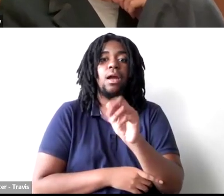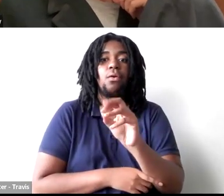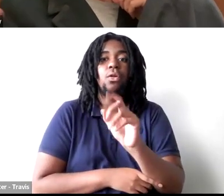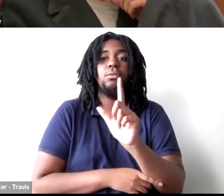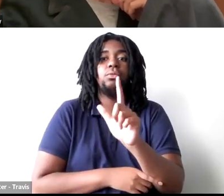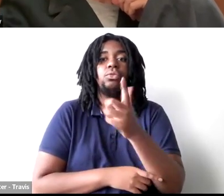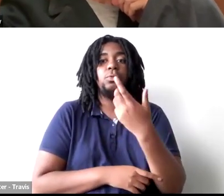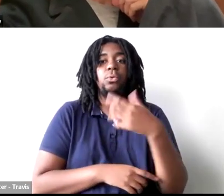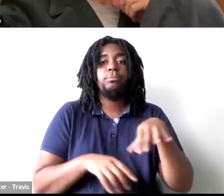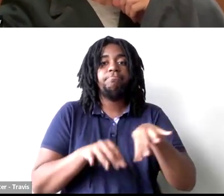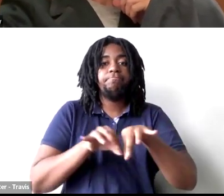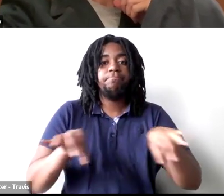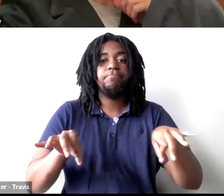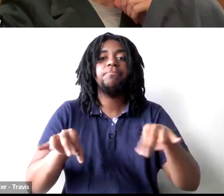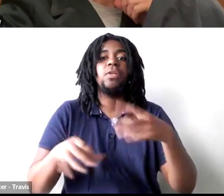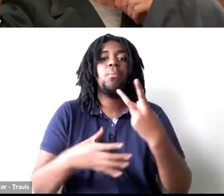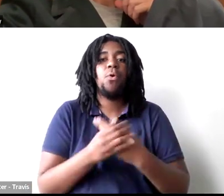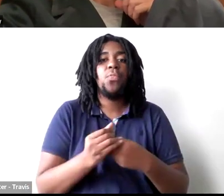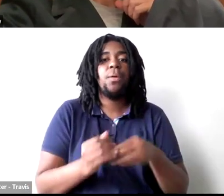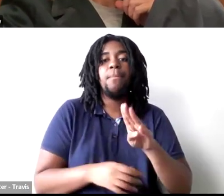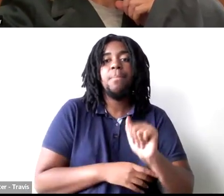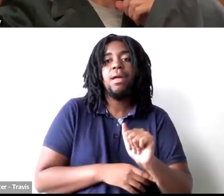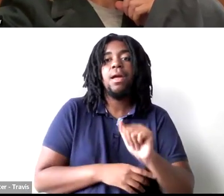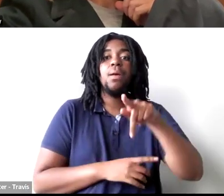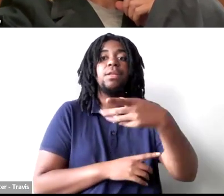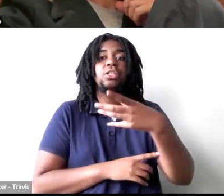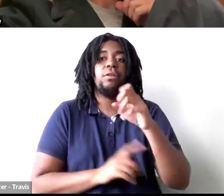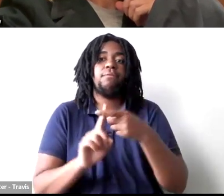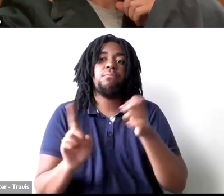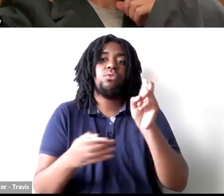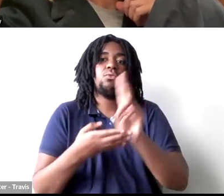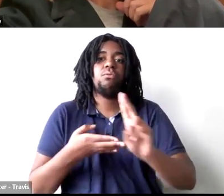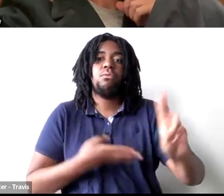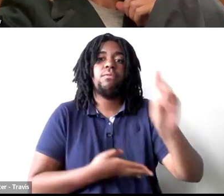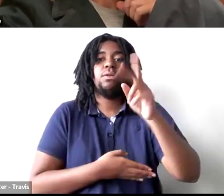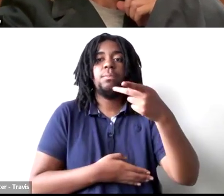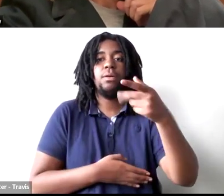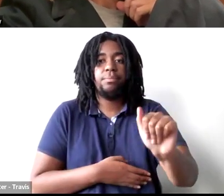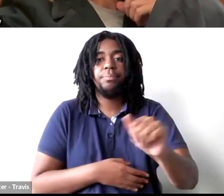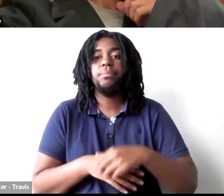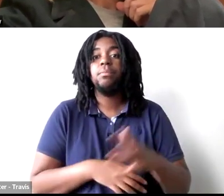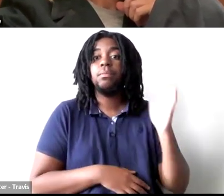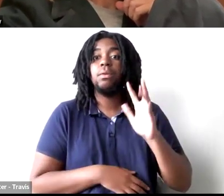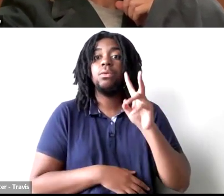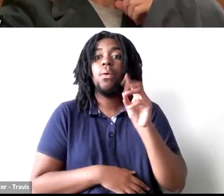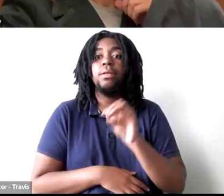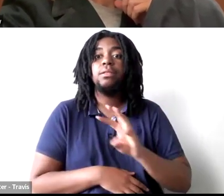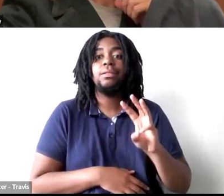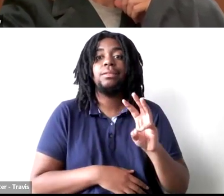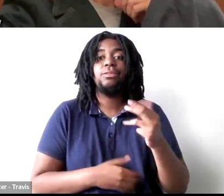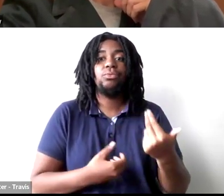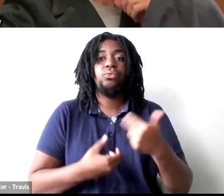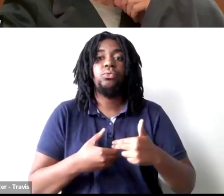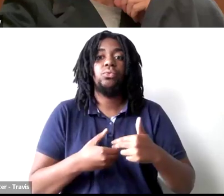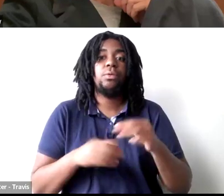she joined the museum to research and display Robert L. McNeill Jr.'s gift of his Peale collection. Her book, The